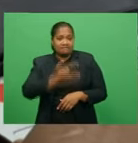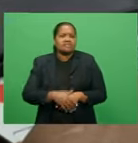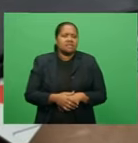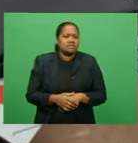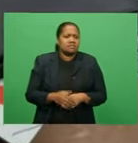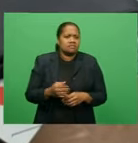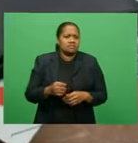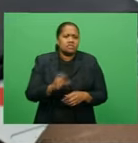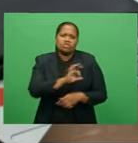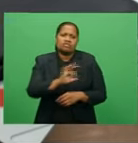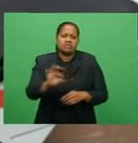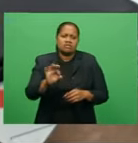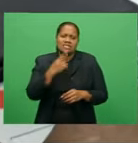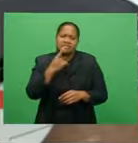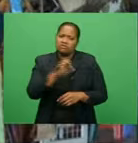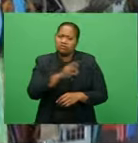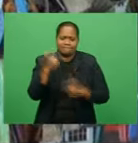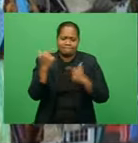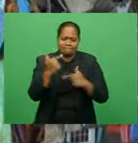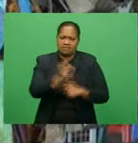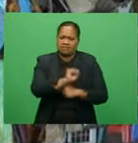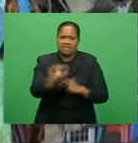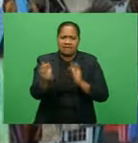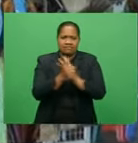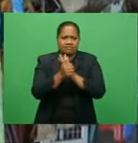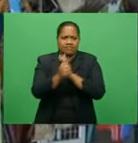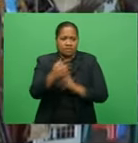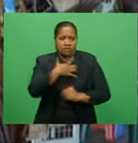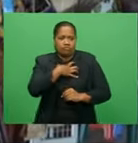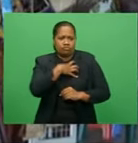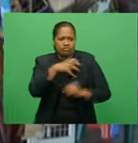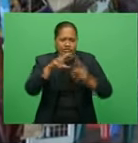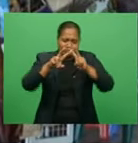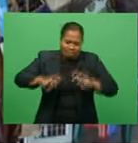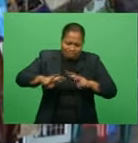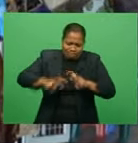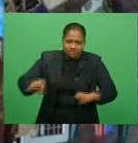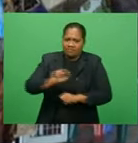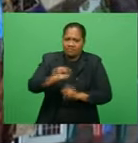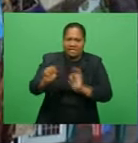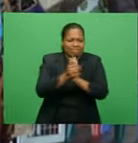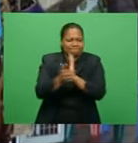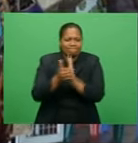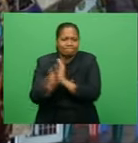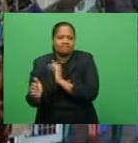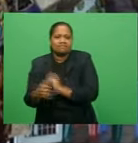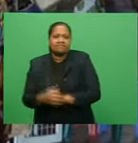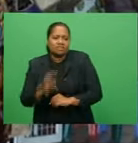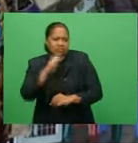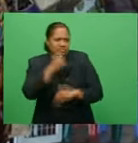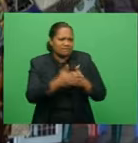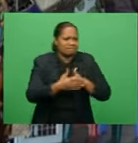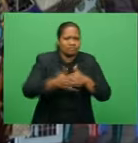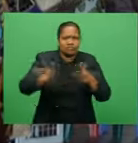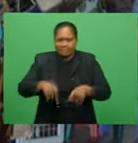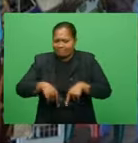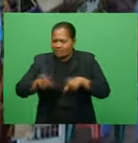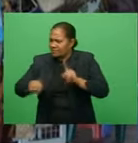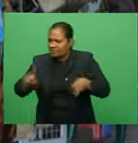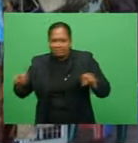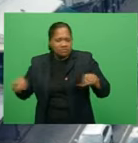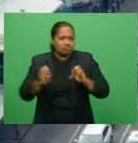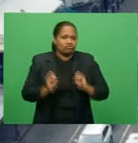to limit their capability and to further explore their potential. And this will open up quite a number of opportunities to all the